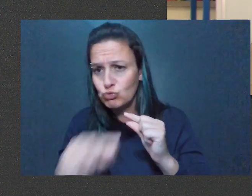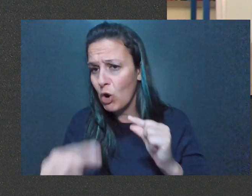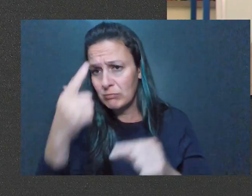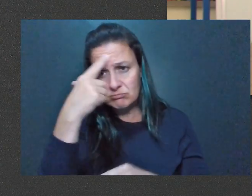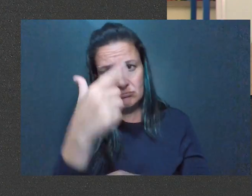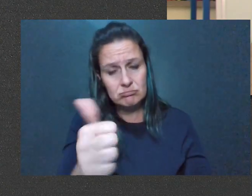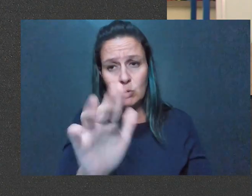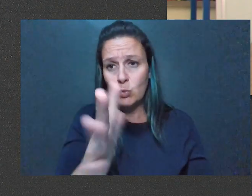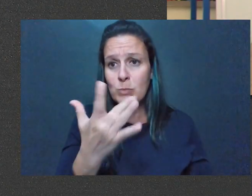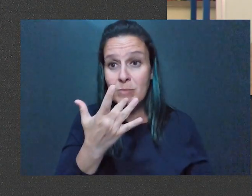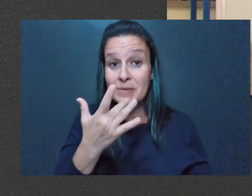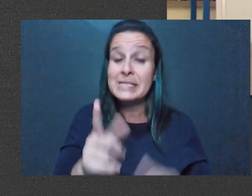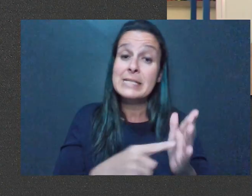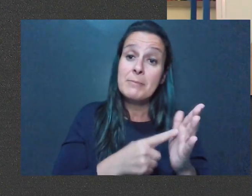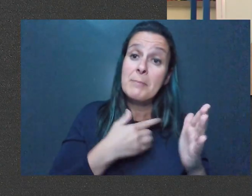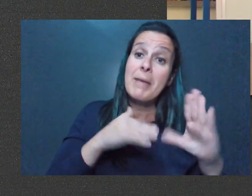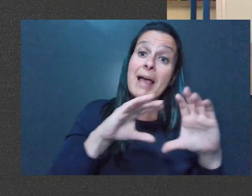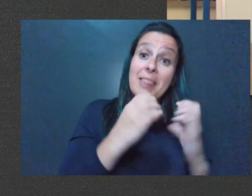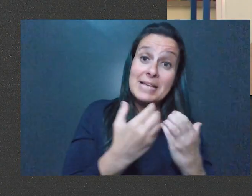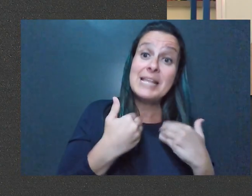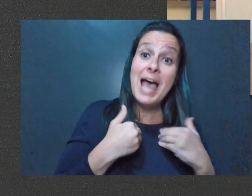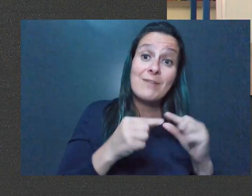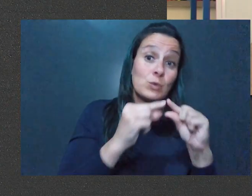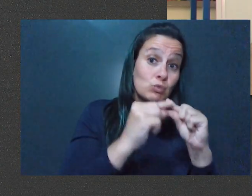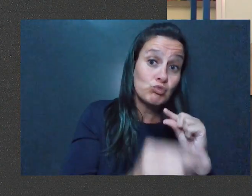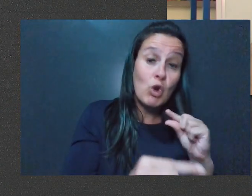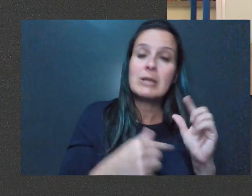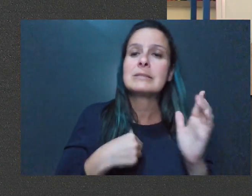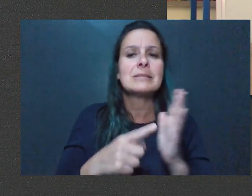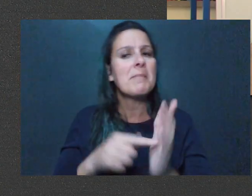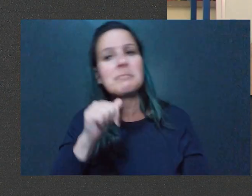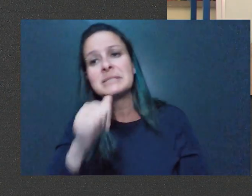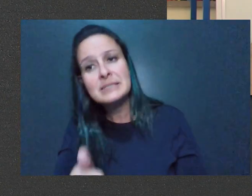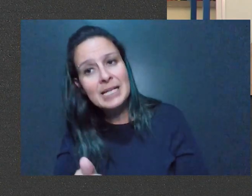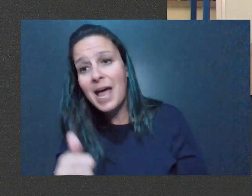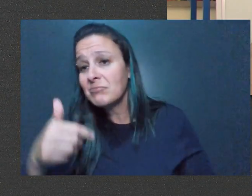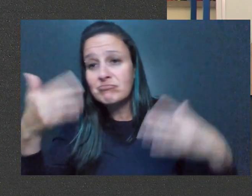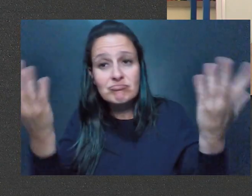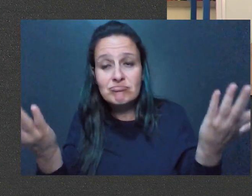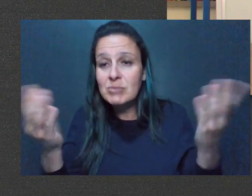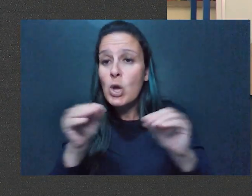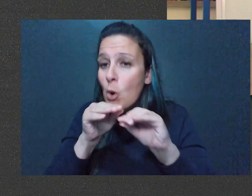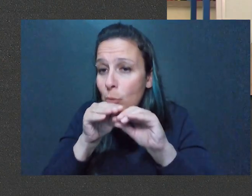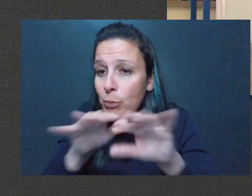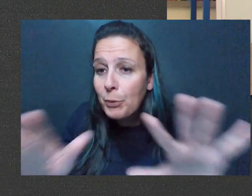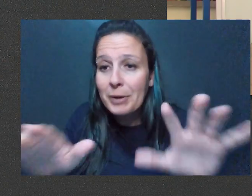class, we have straws, and that's what we use, but sometimes we just